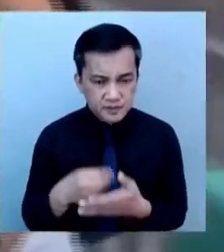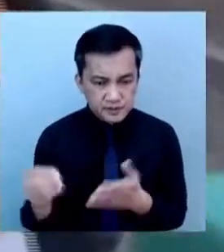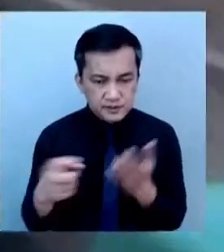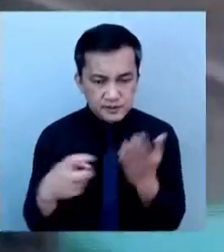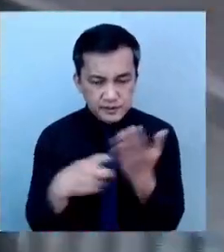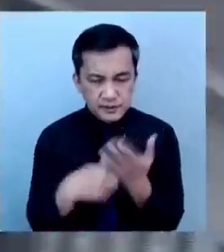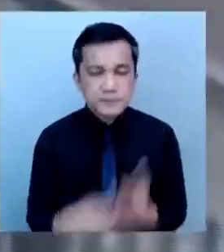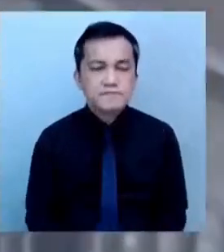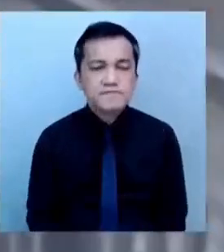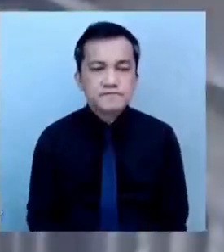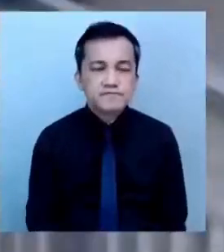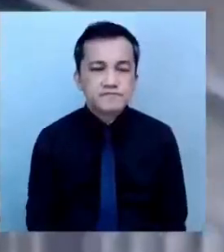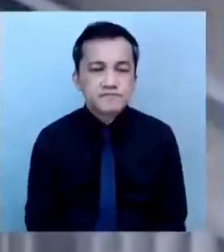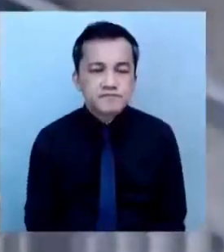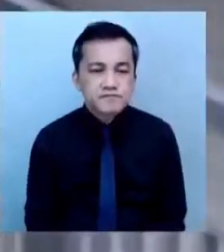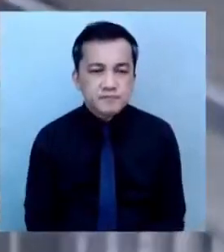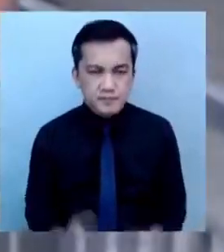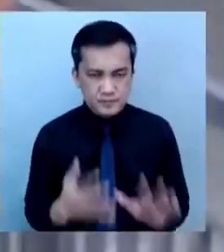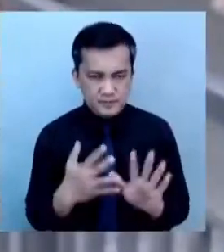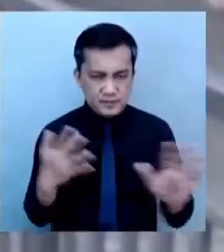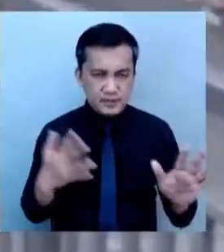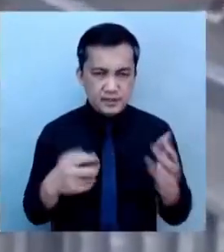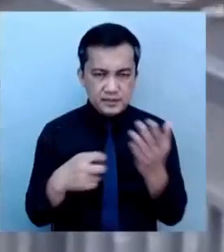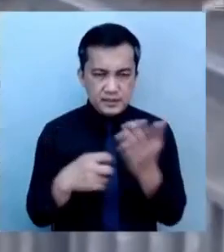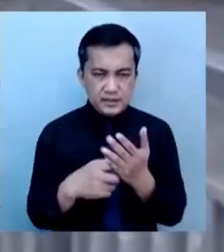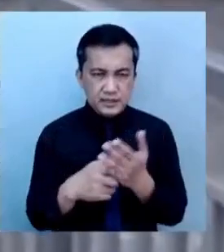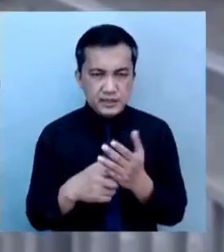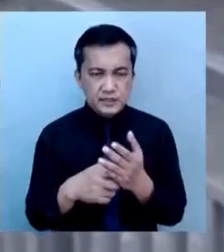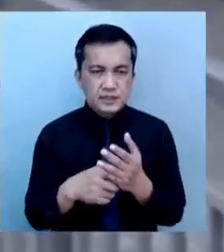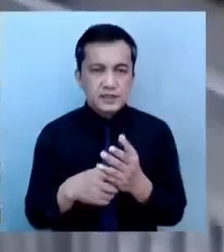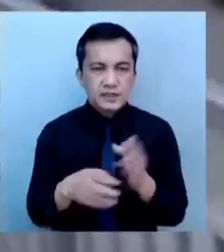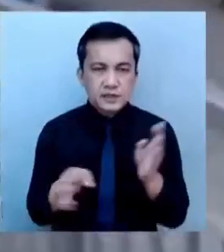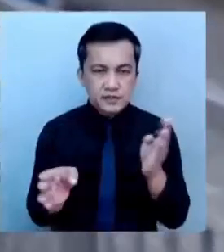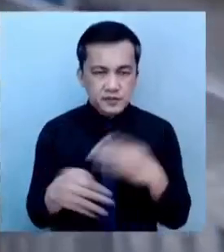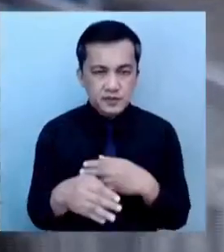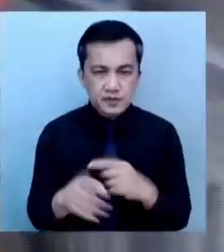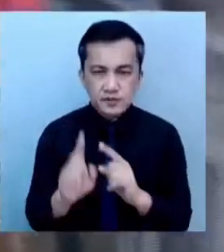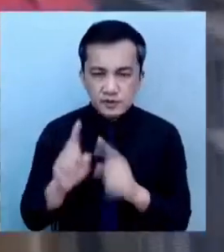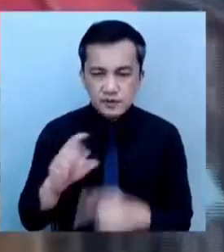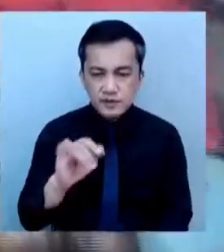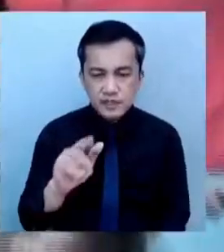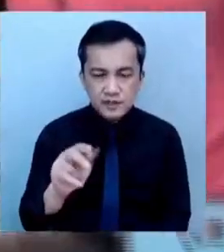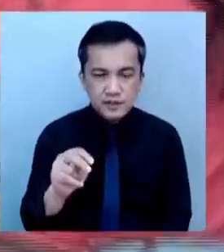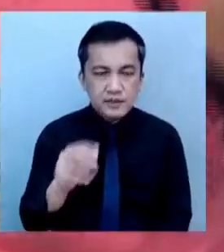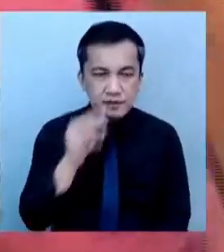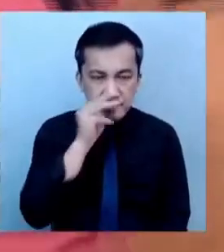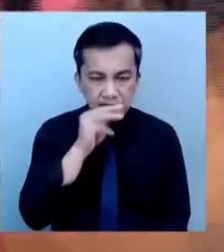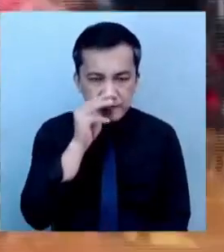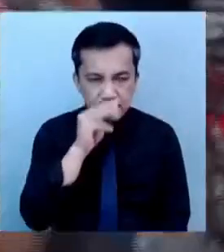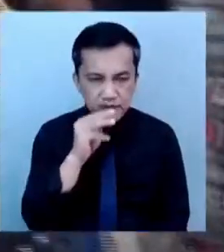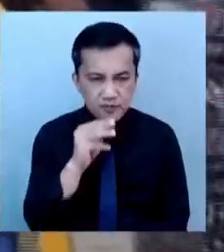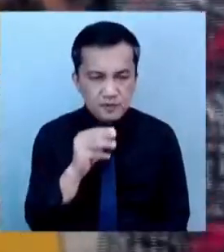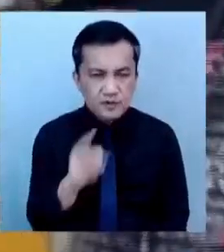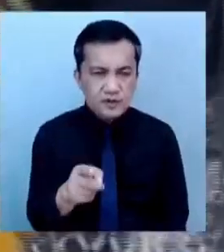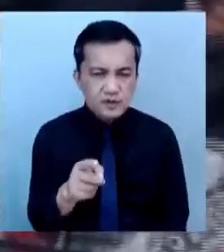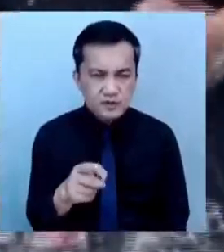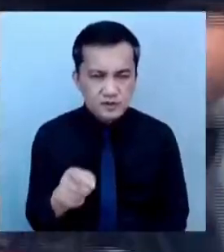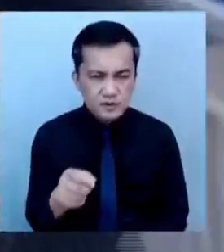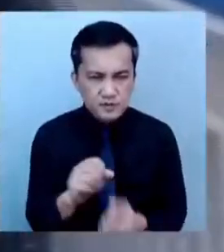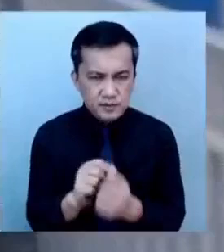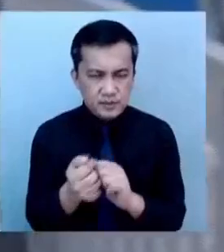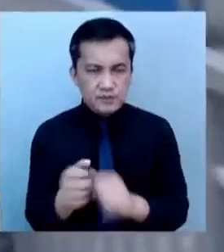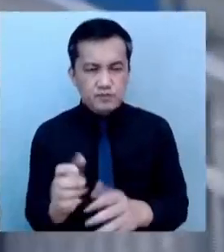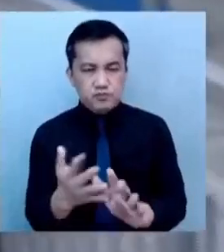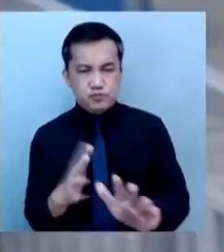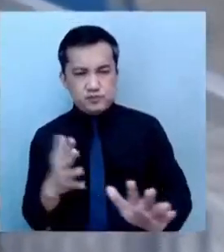of passengers at the ticketing booth, especially for trips to Calapan City in the Oriental Mindoro, is also getting longer. Trips